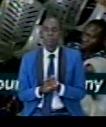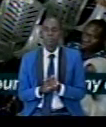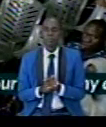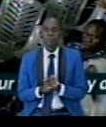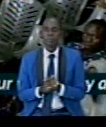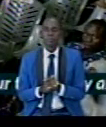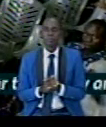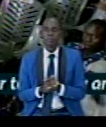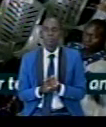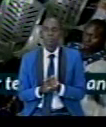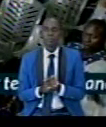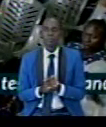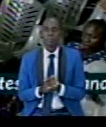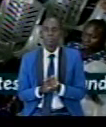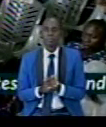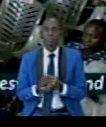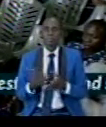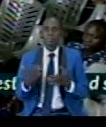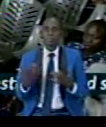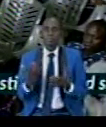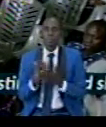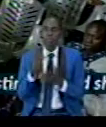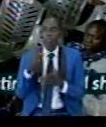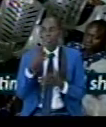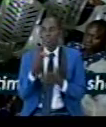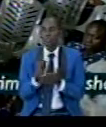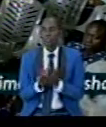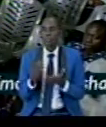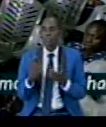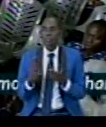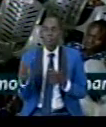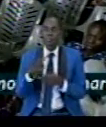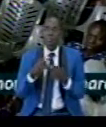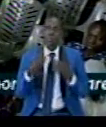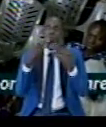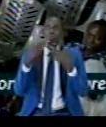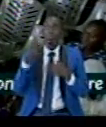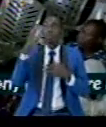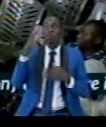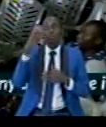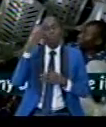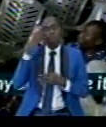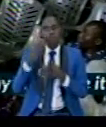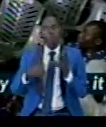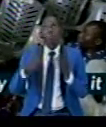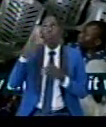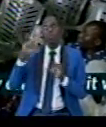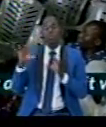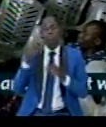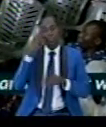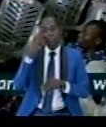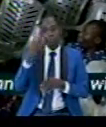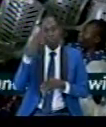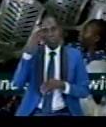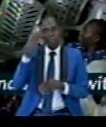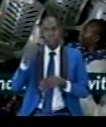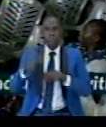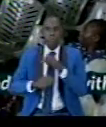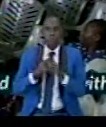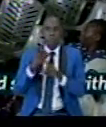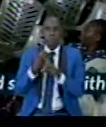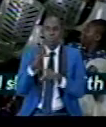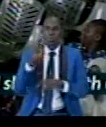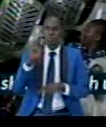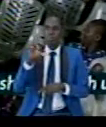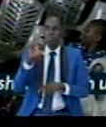she's from. To thank God for what he has done for me. I have been suffering from ulcer for the past 7 years. Yesterday, as the man of God